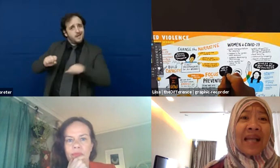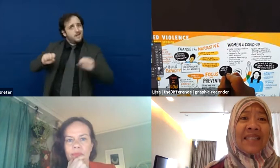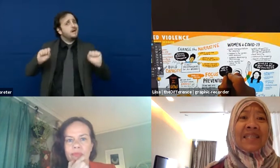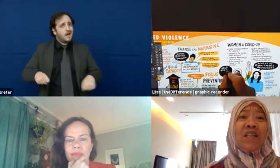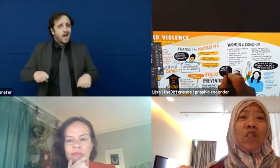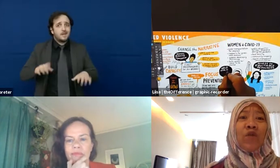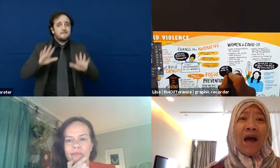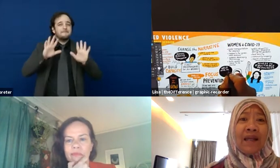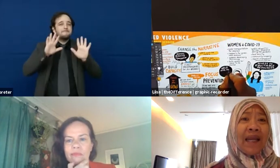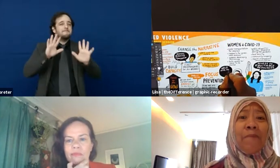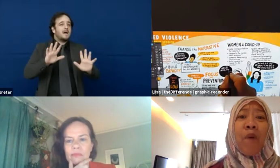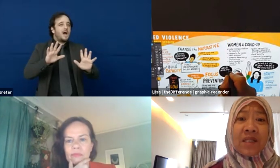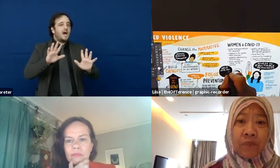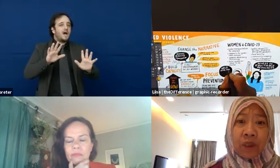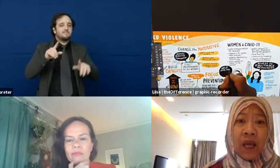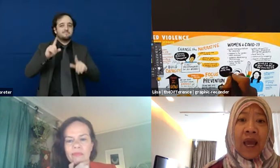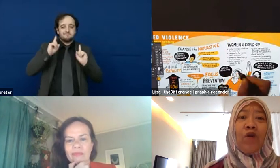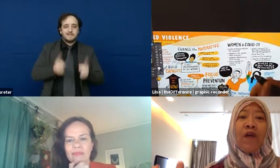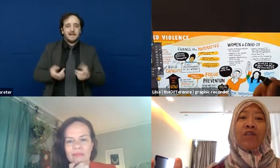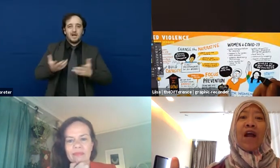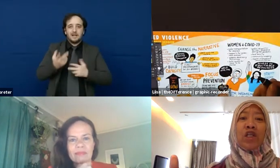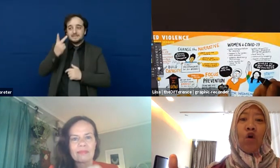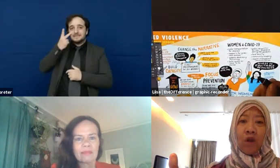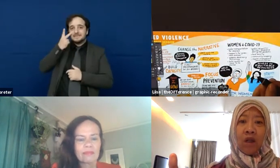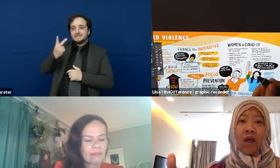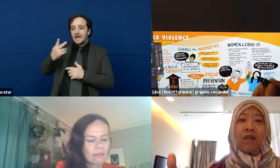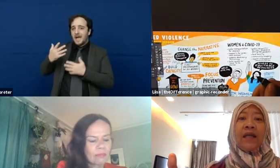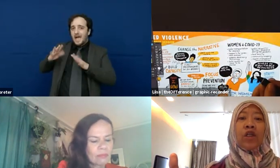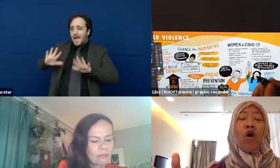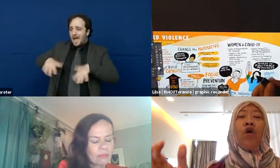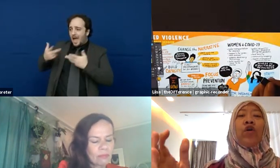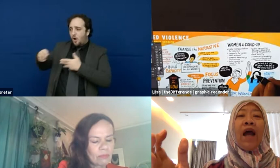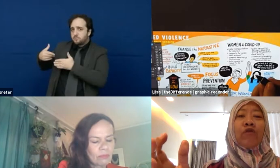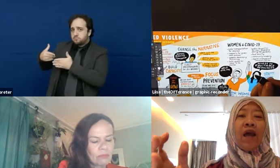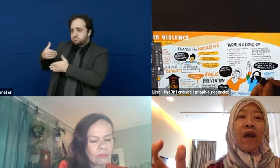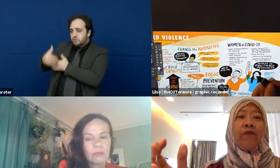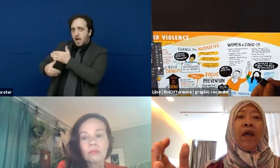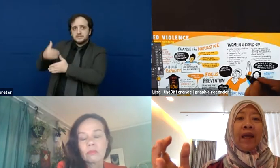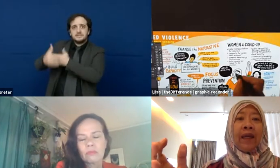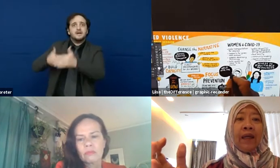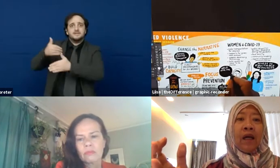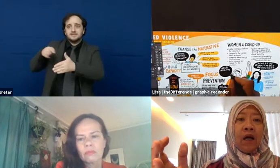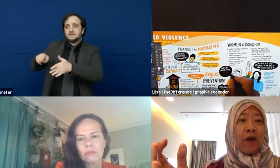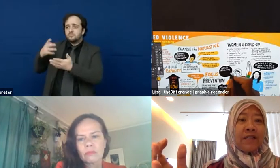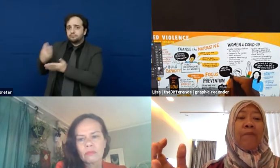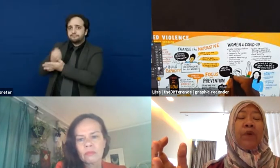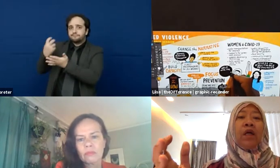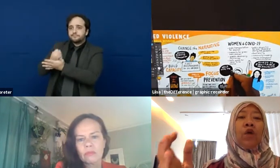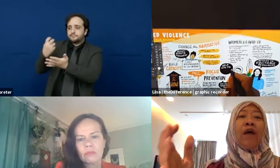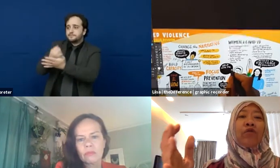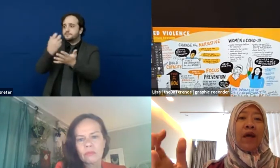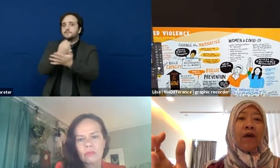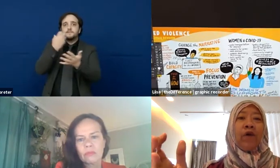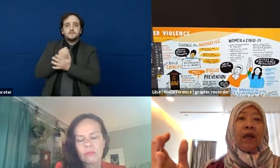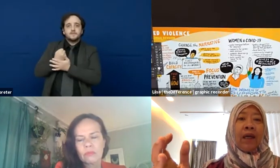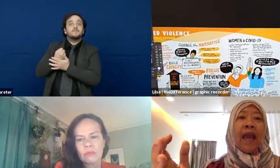make accessing this fund impossible. And you have a threshold that, you know, oh, you have to have a, for example, you